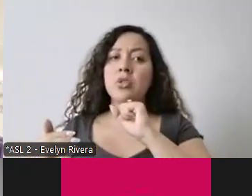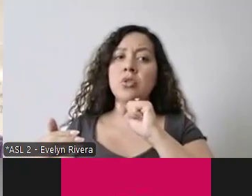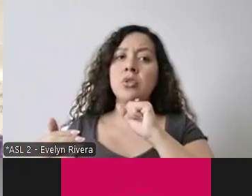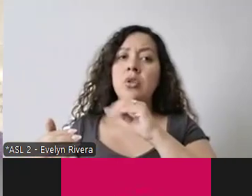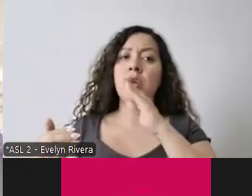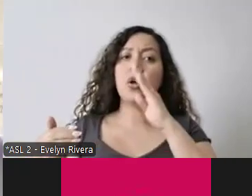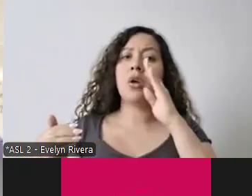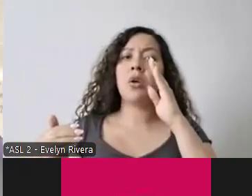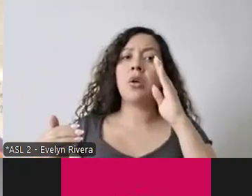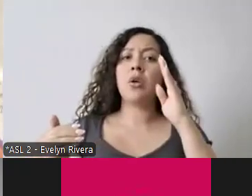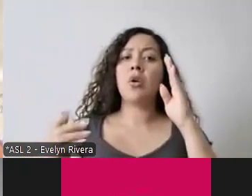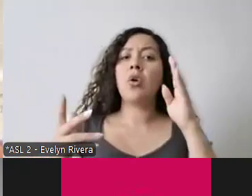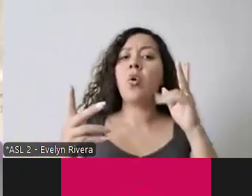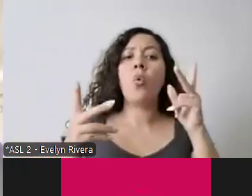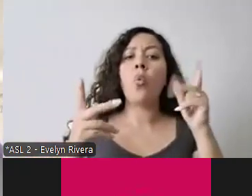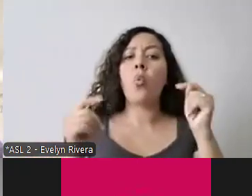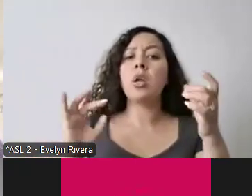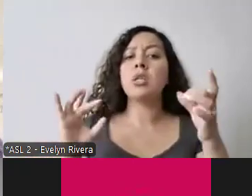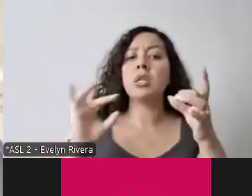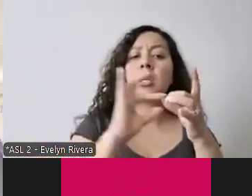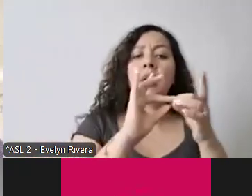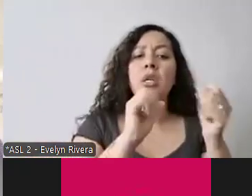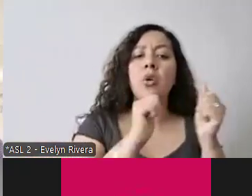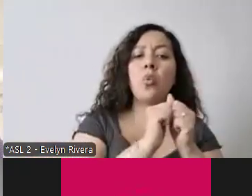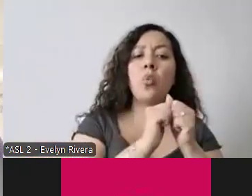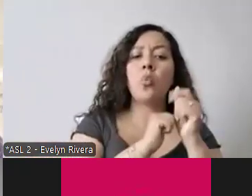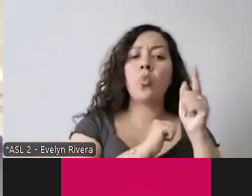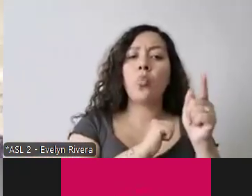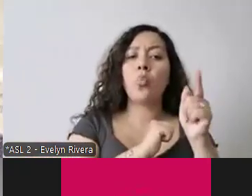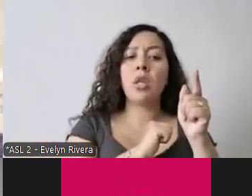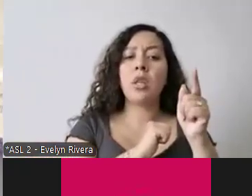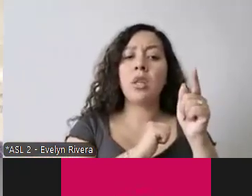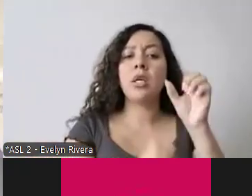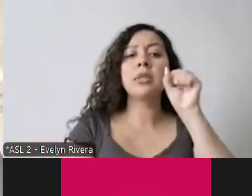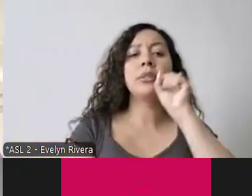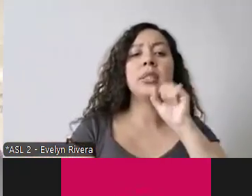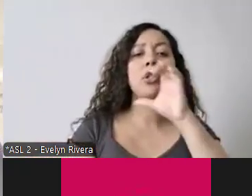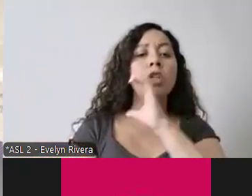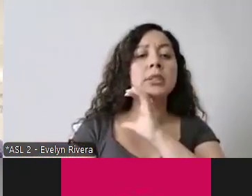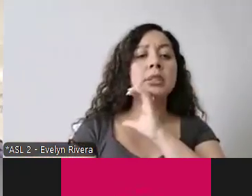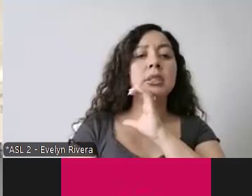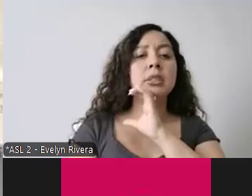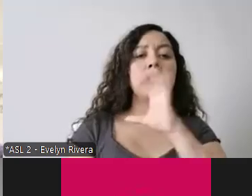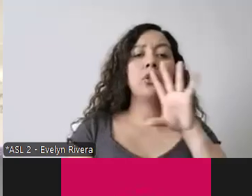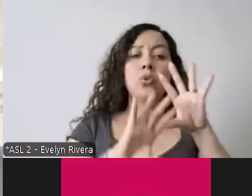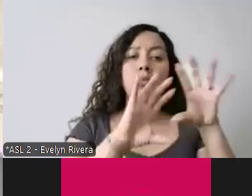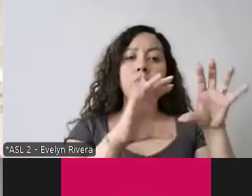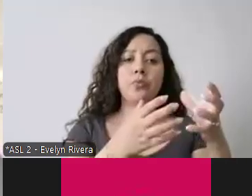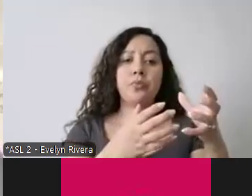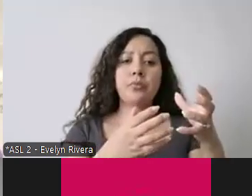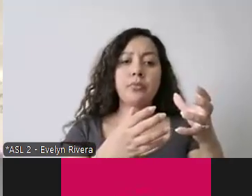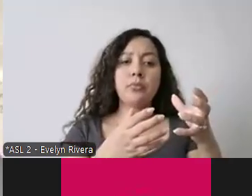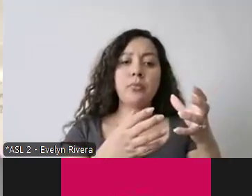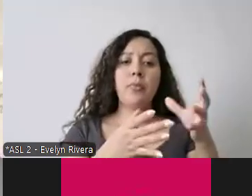of it. What is the connection with, if any, with the senior population regarding